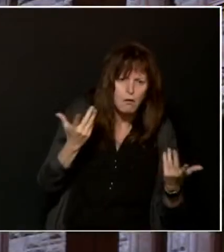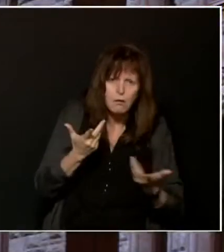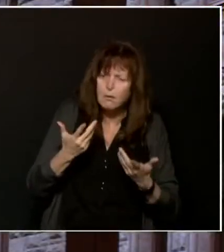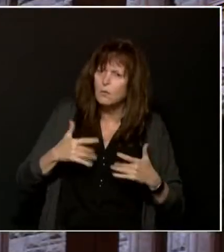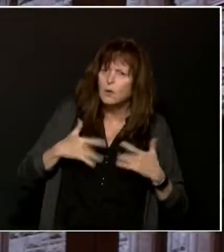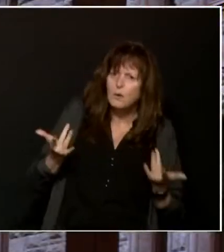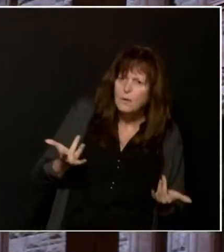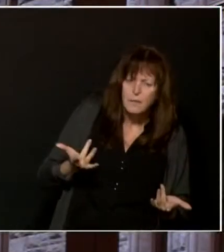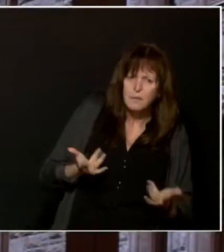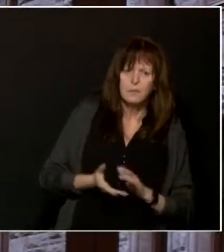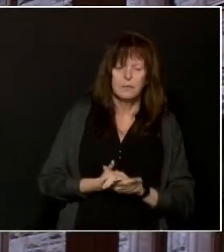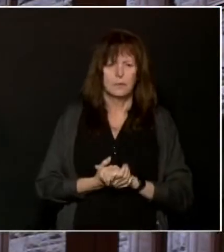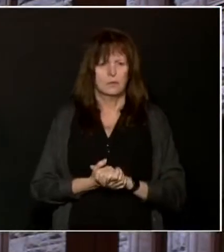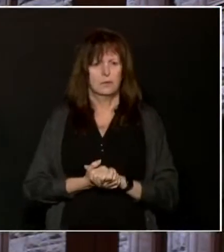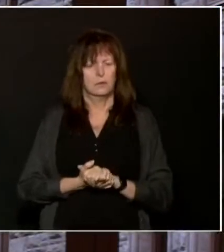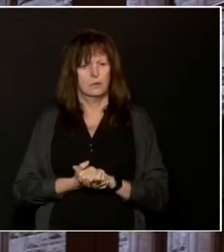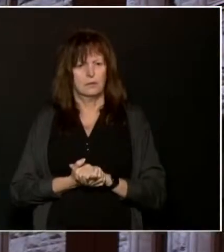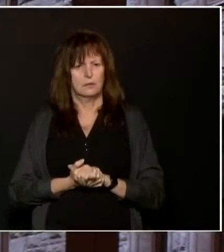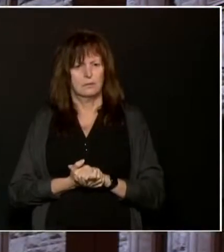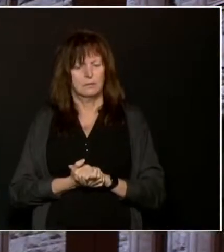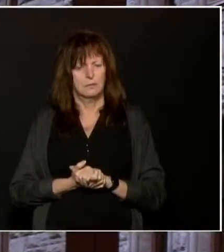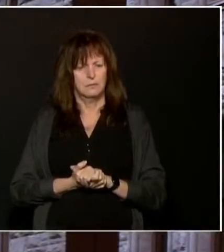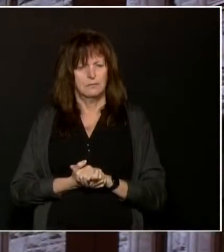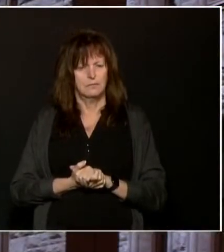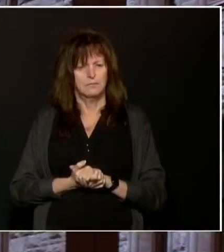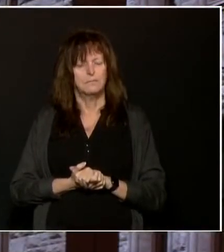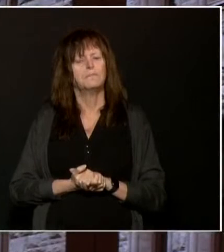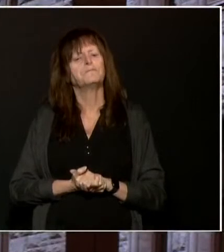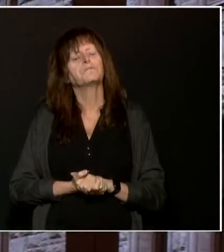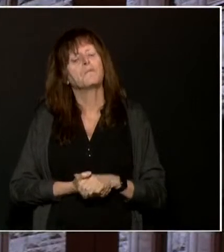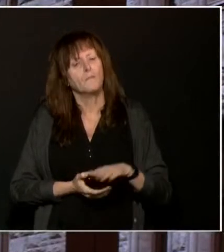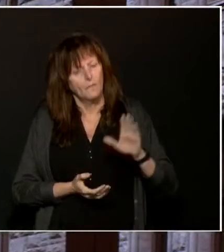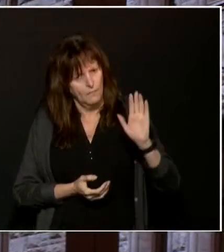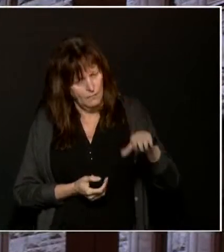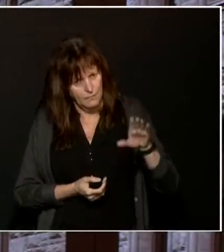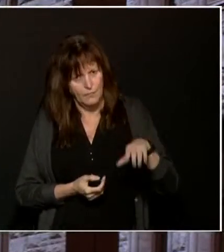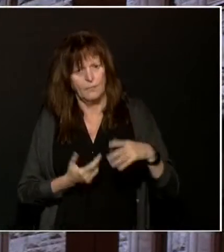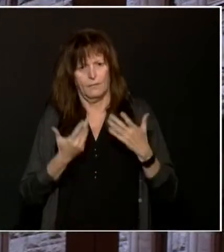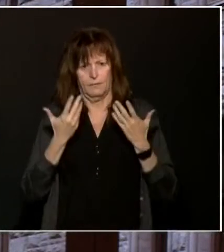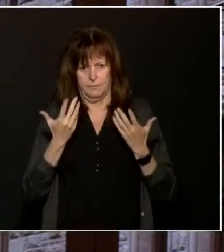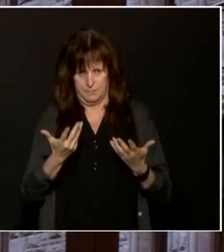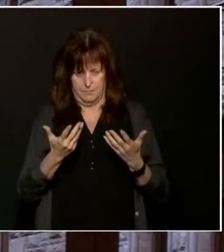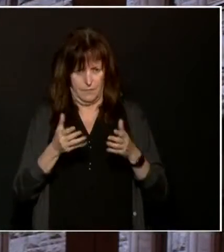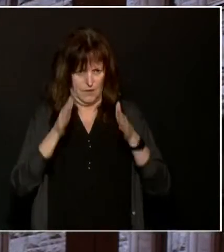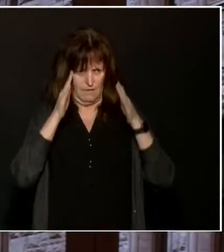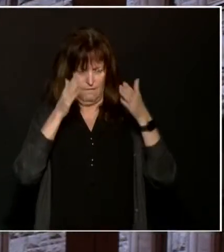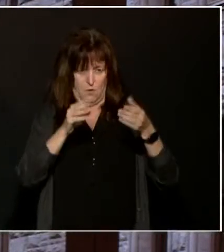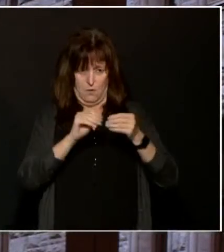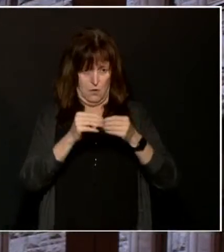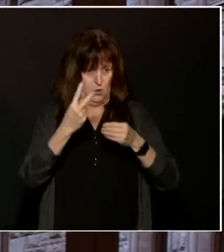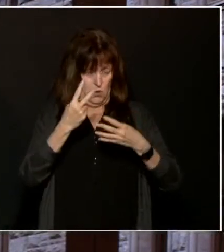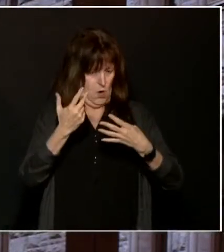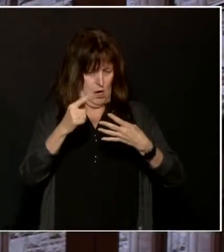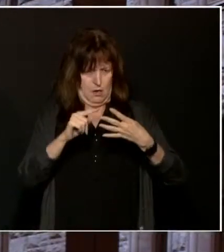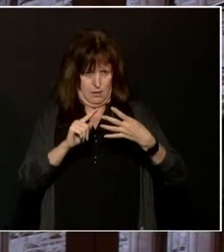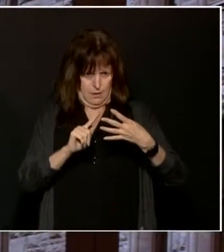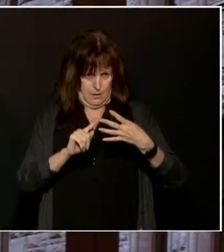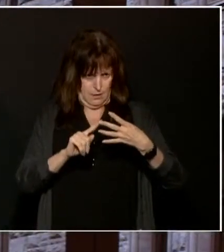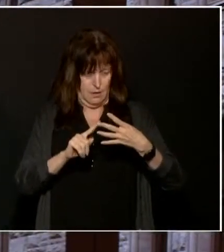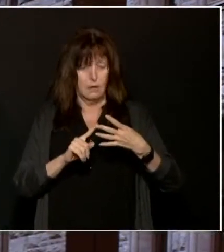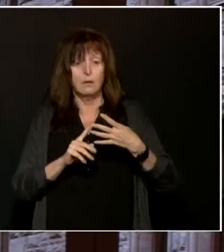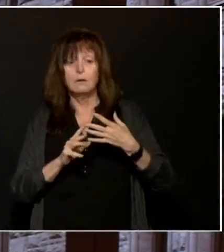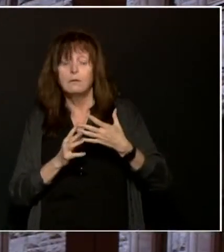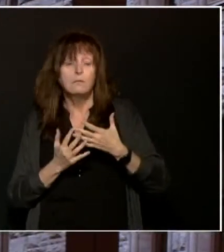Okay, so through the answer to your questions, I'm going to focus on number two. The main issue is